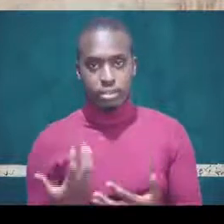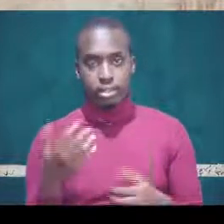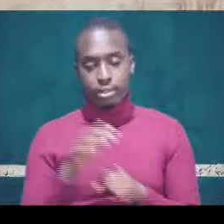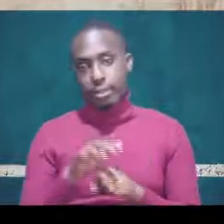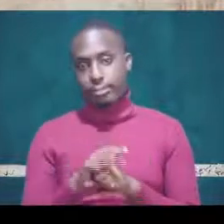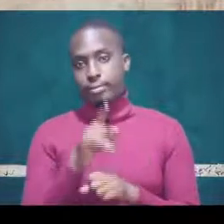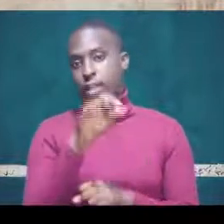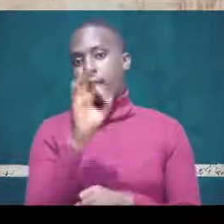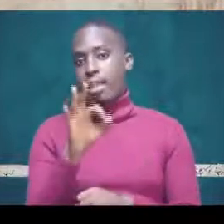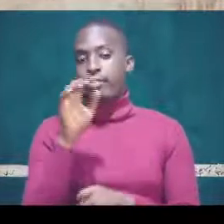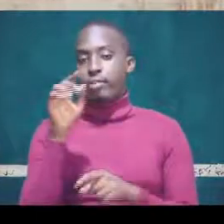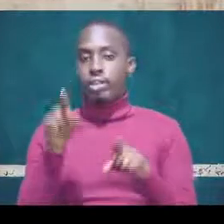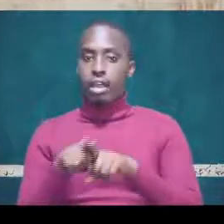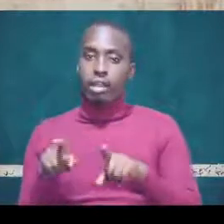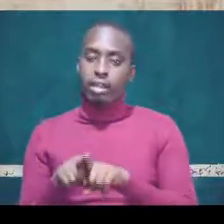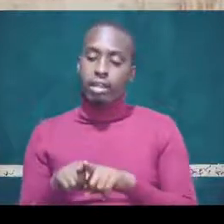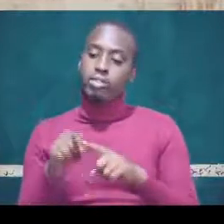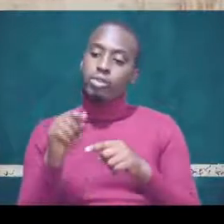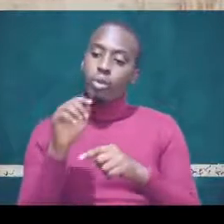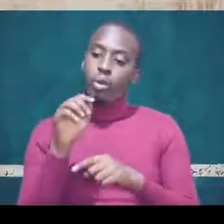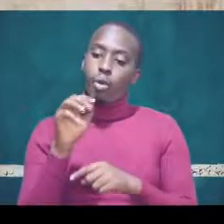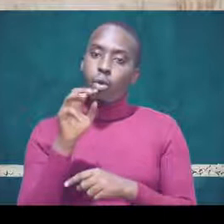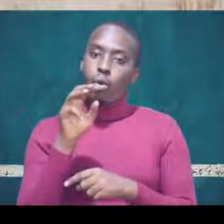force is going to be equal to the weight.